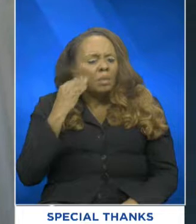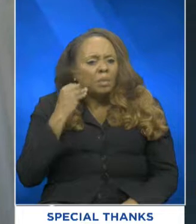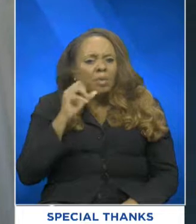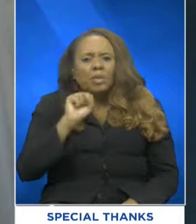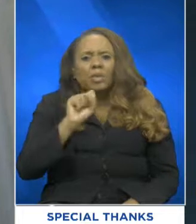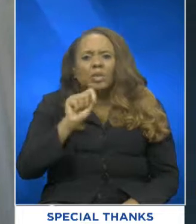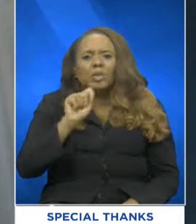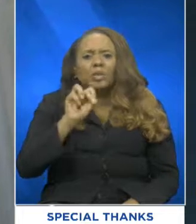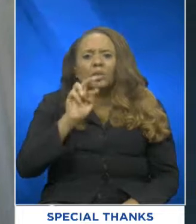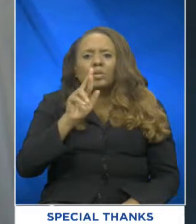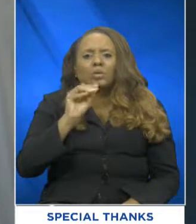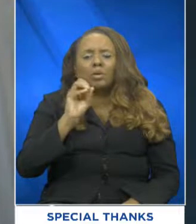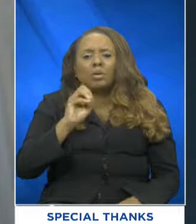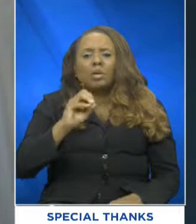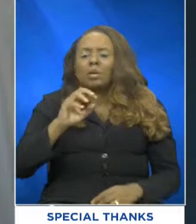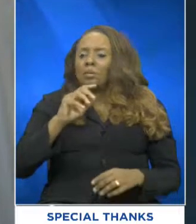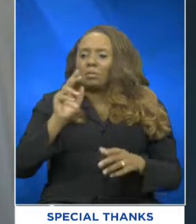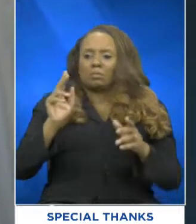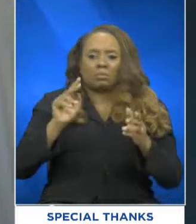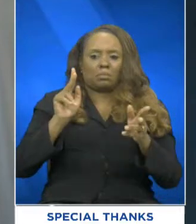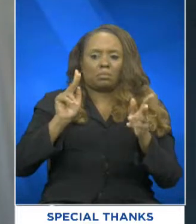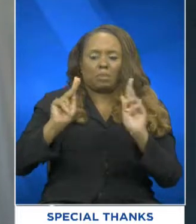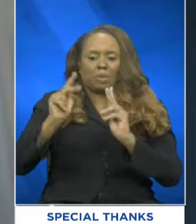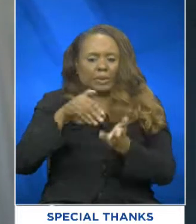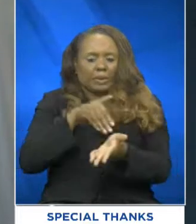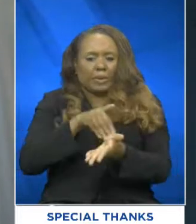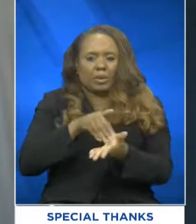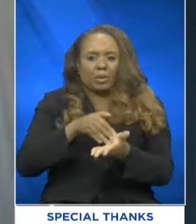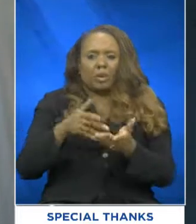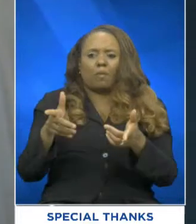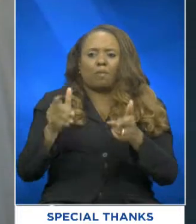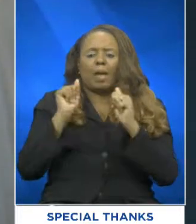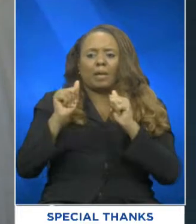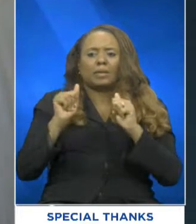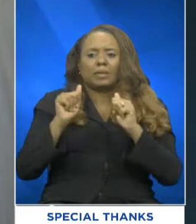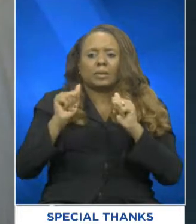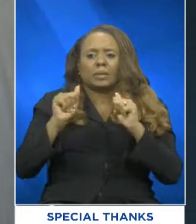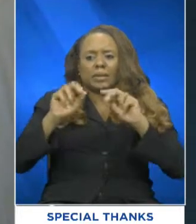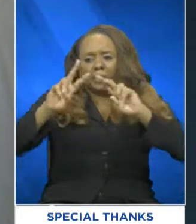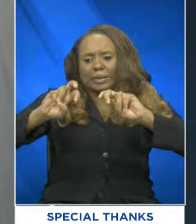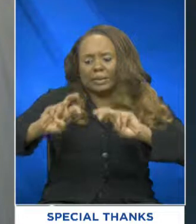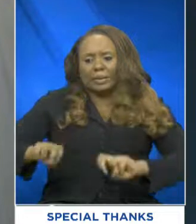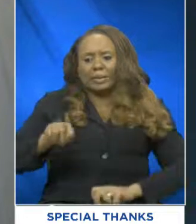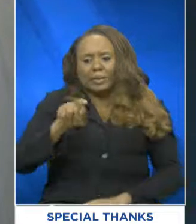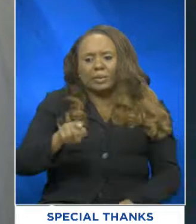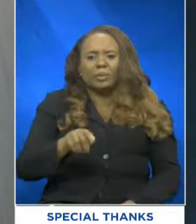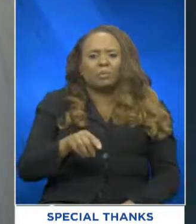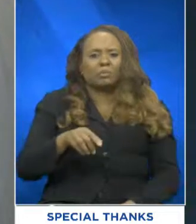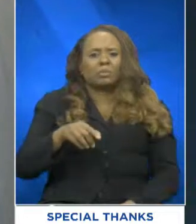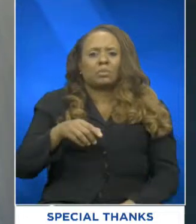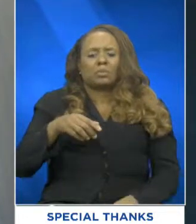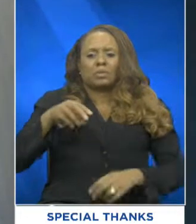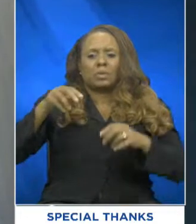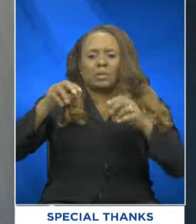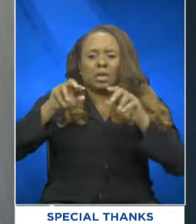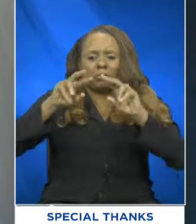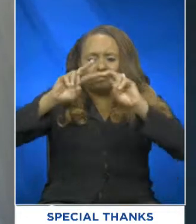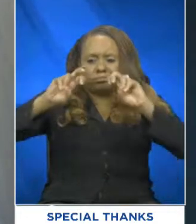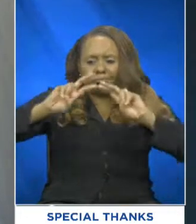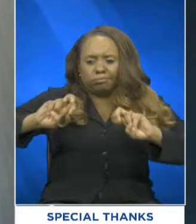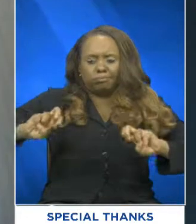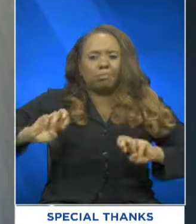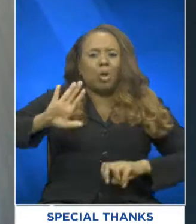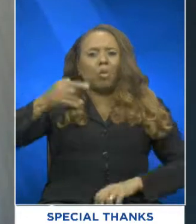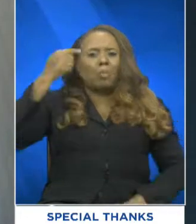assessed. As an X-ray is done of the brain, what we call a CAT scan, to determine whether it is